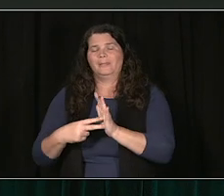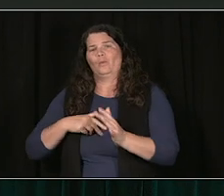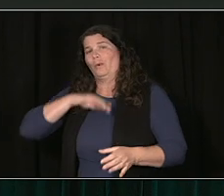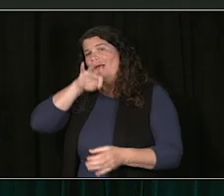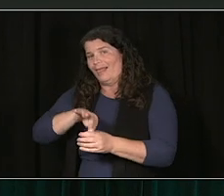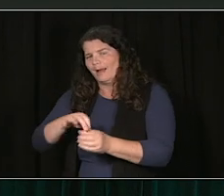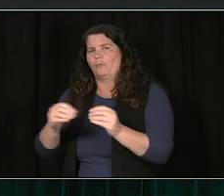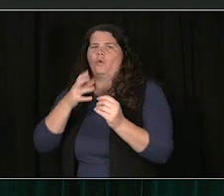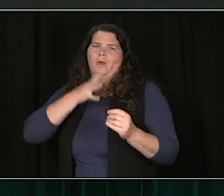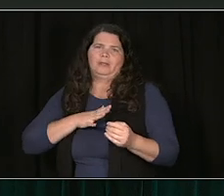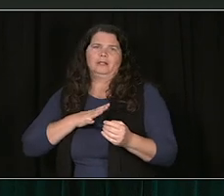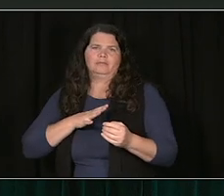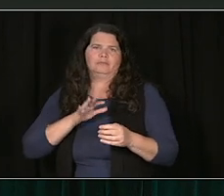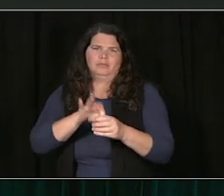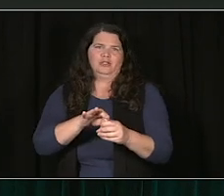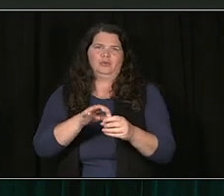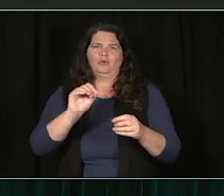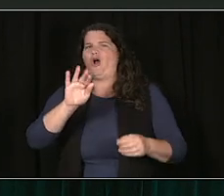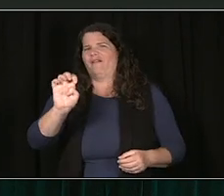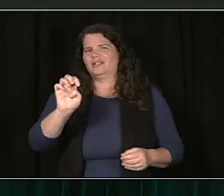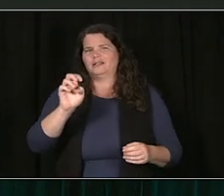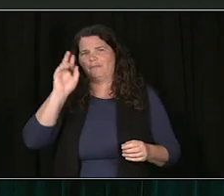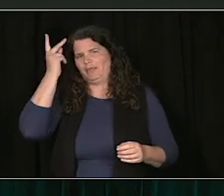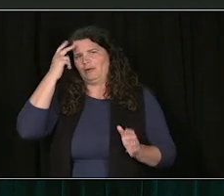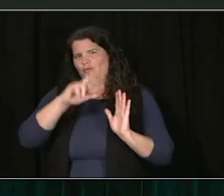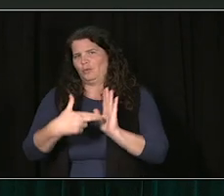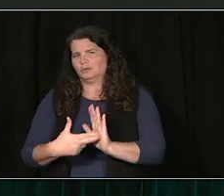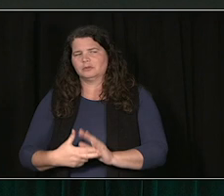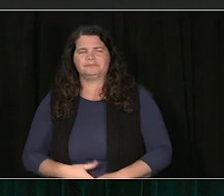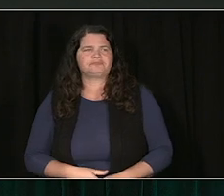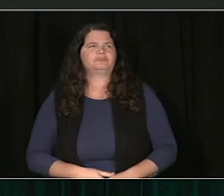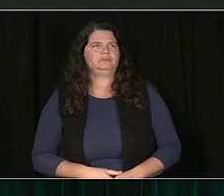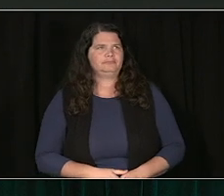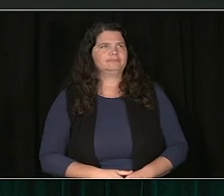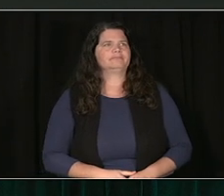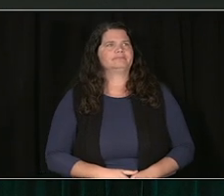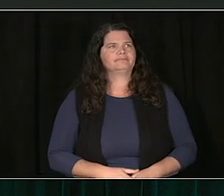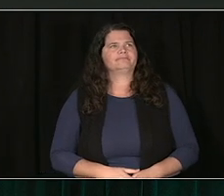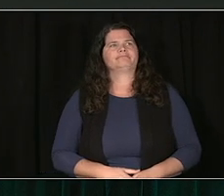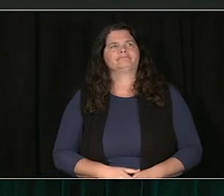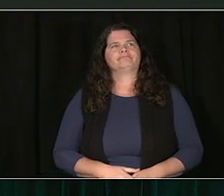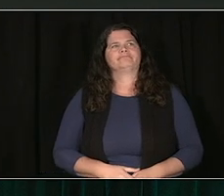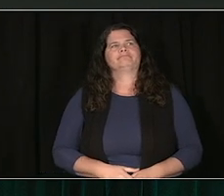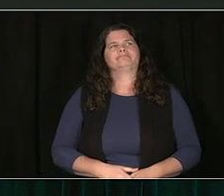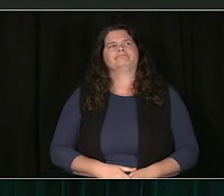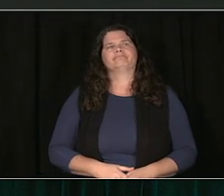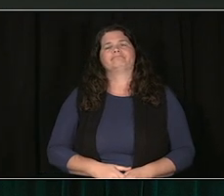women into office? I'll say that, you know, the business of politics is about